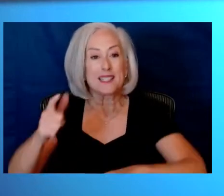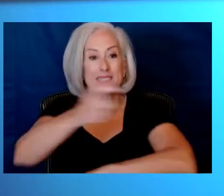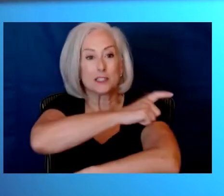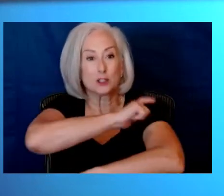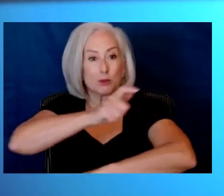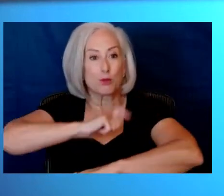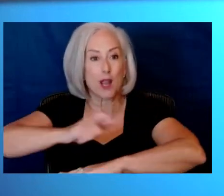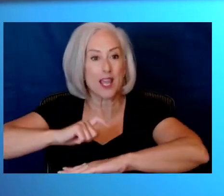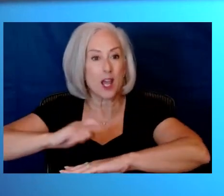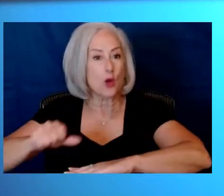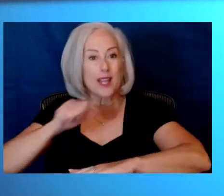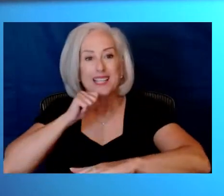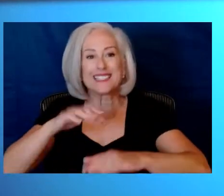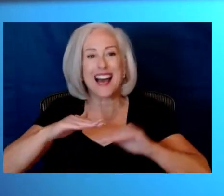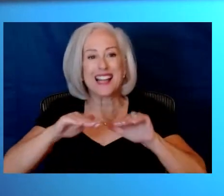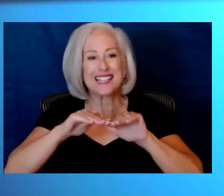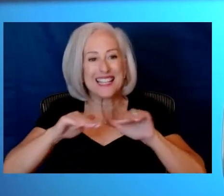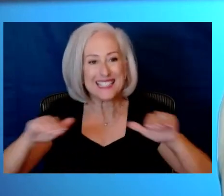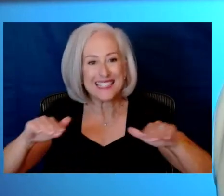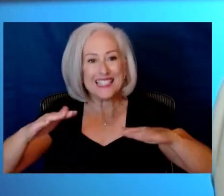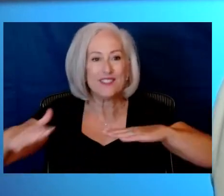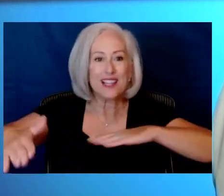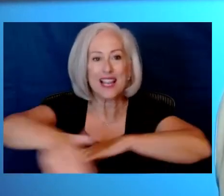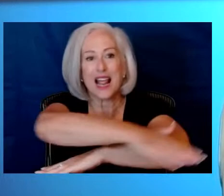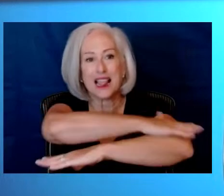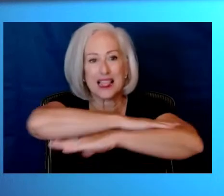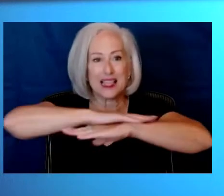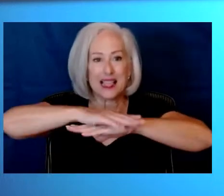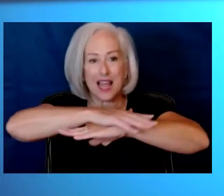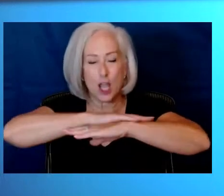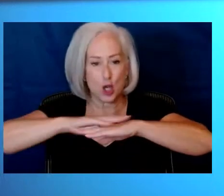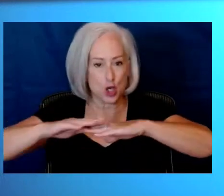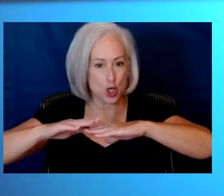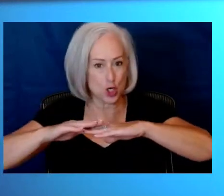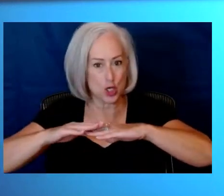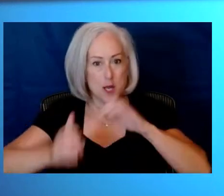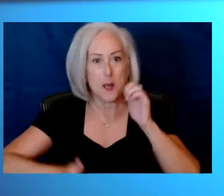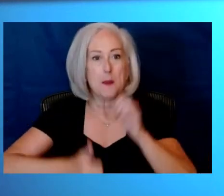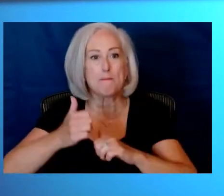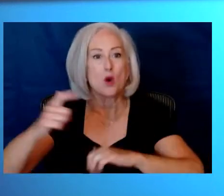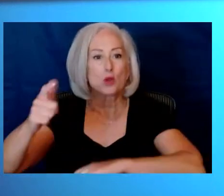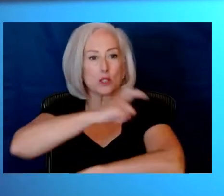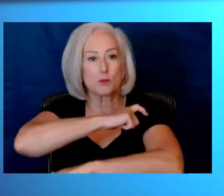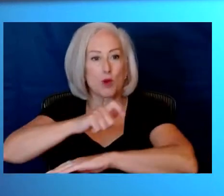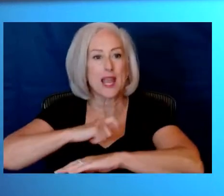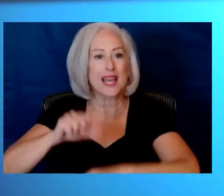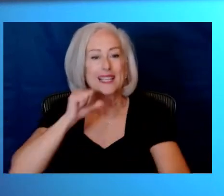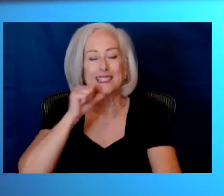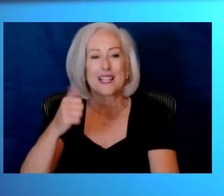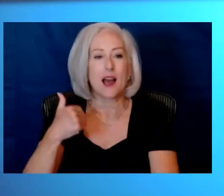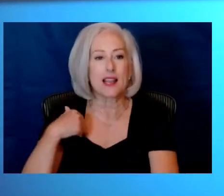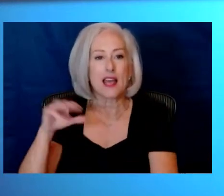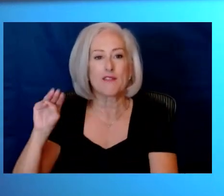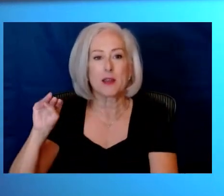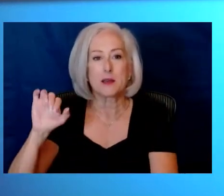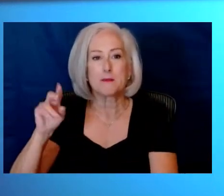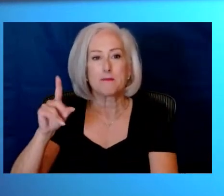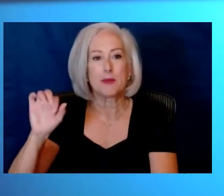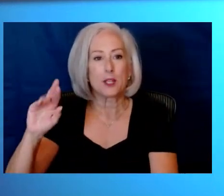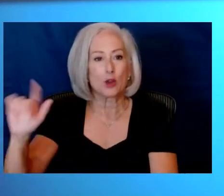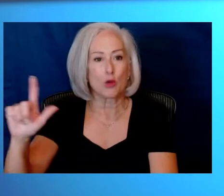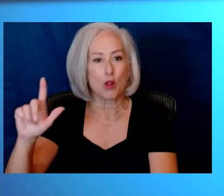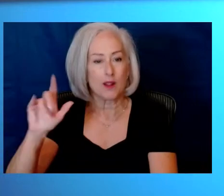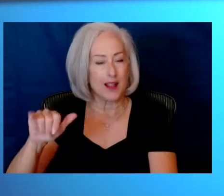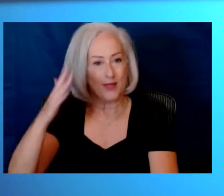evenly create layer. Most of the spray-on are not mineral-based, and that's why we don't think they're